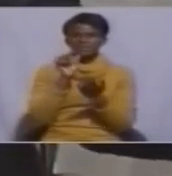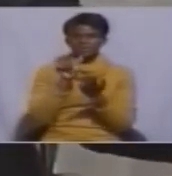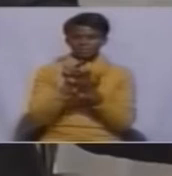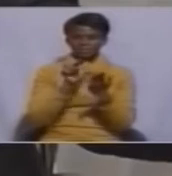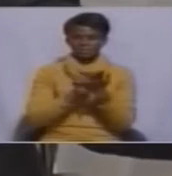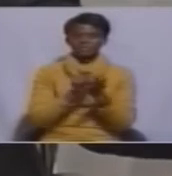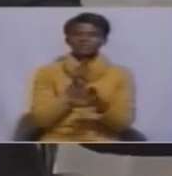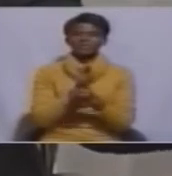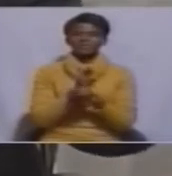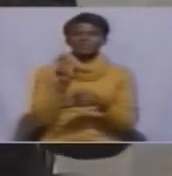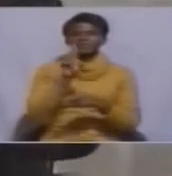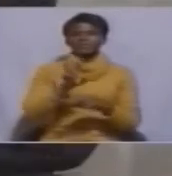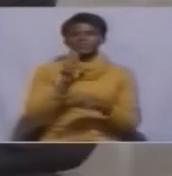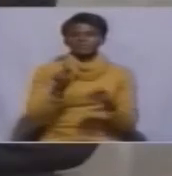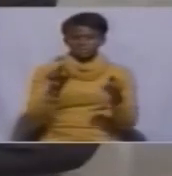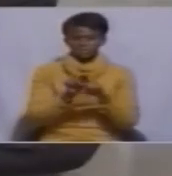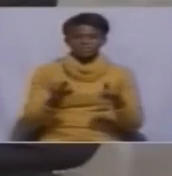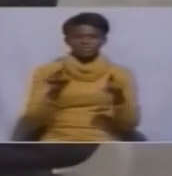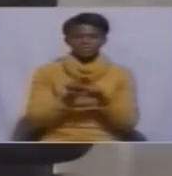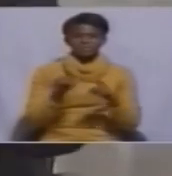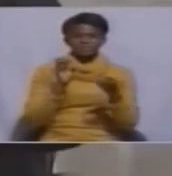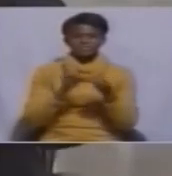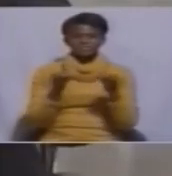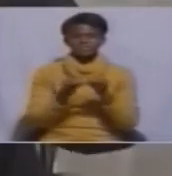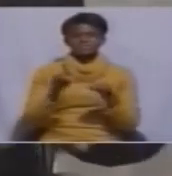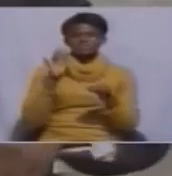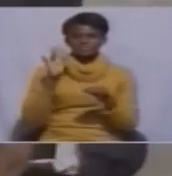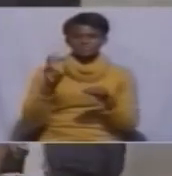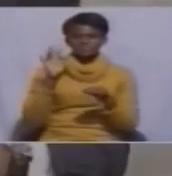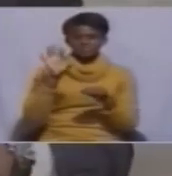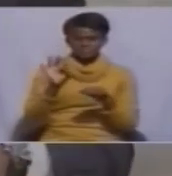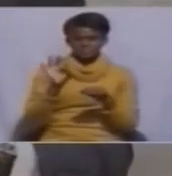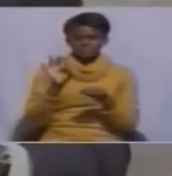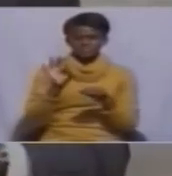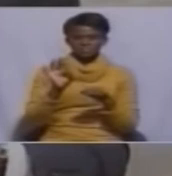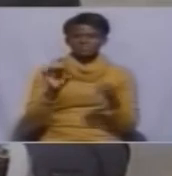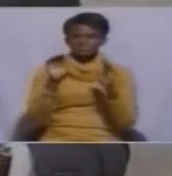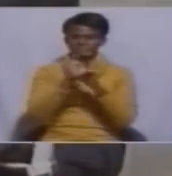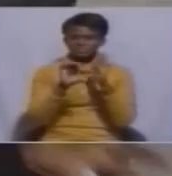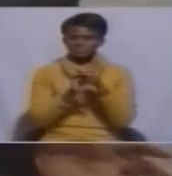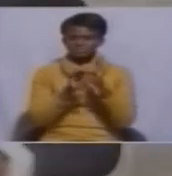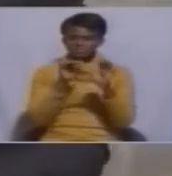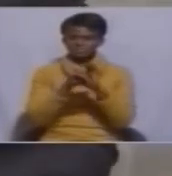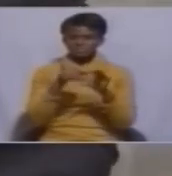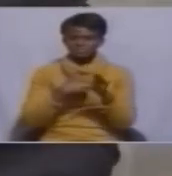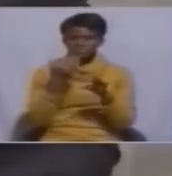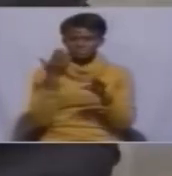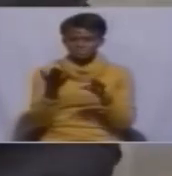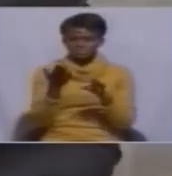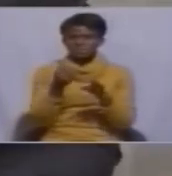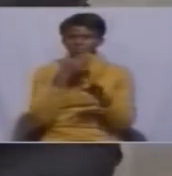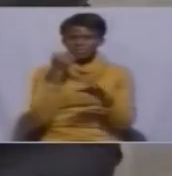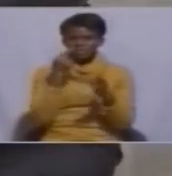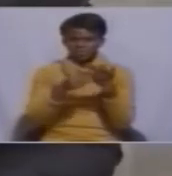use a referendum. But the same Article 79 says that to amend any other provision of the Constitution, you have to go